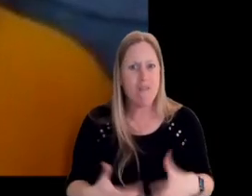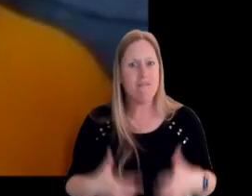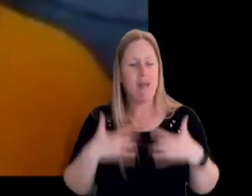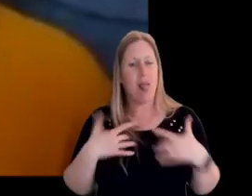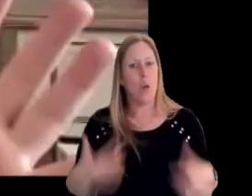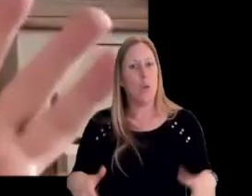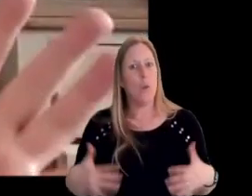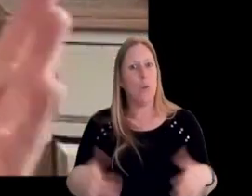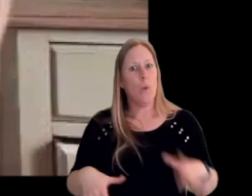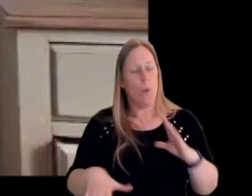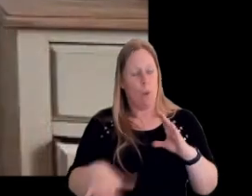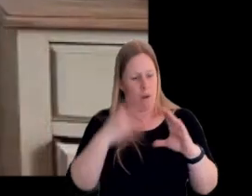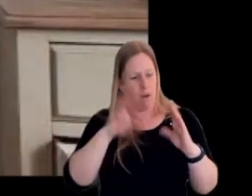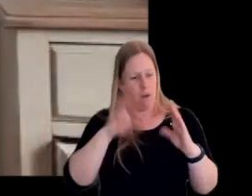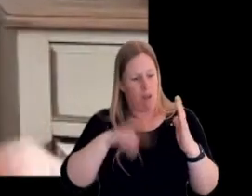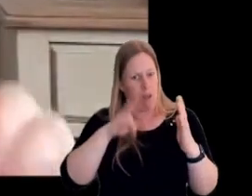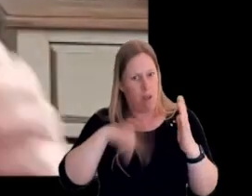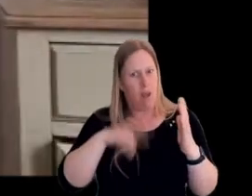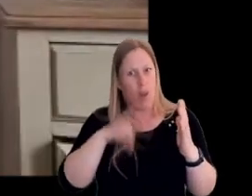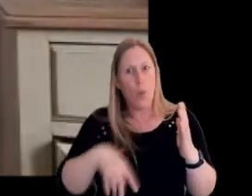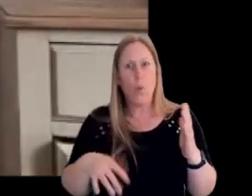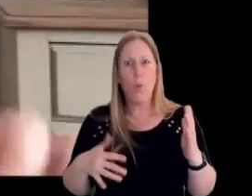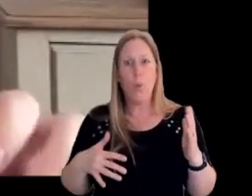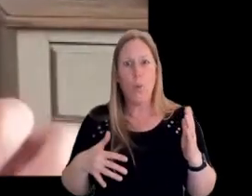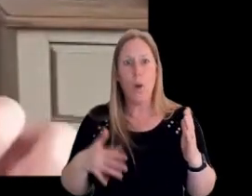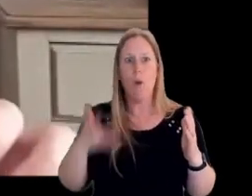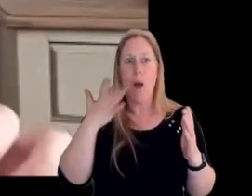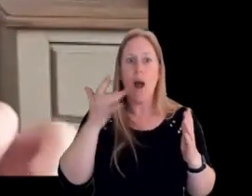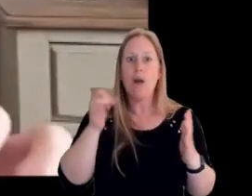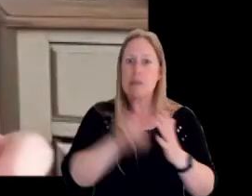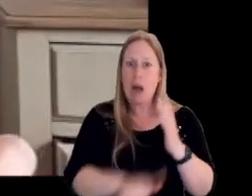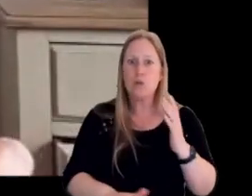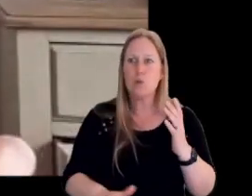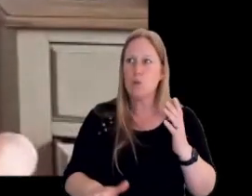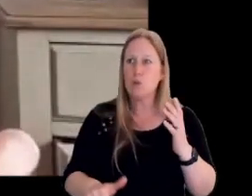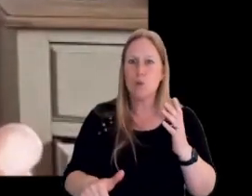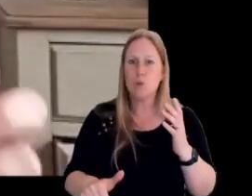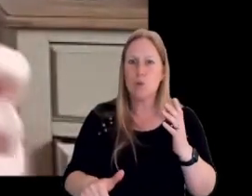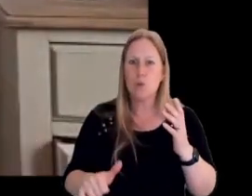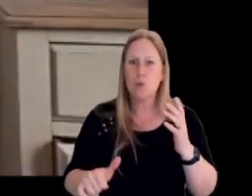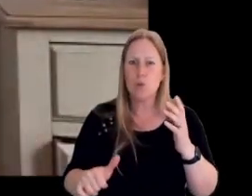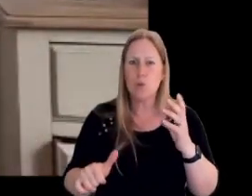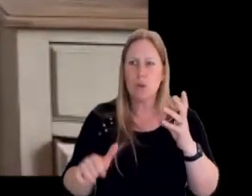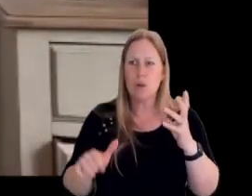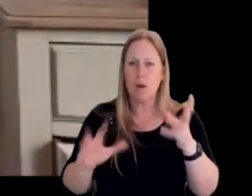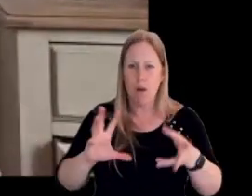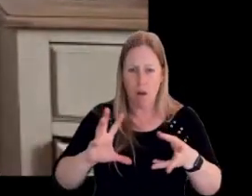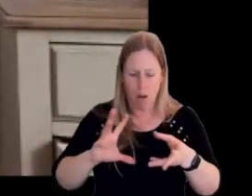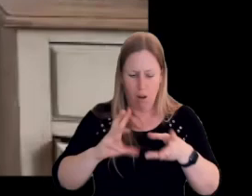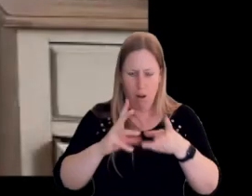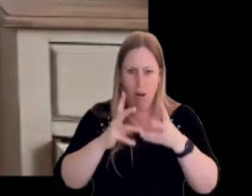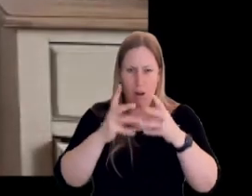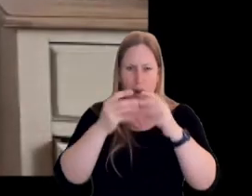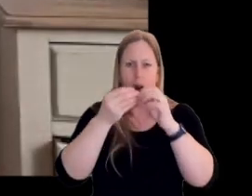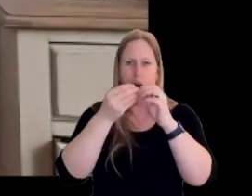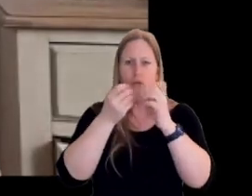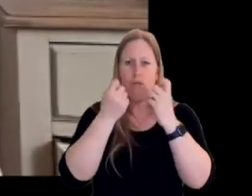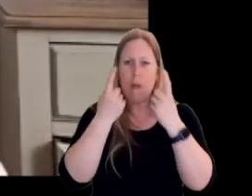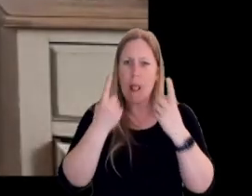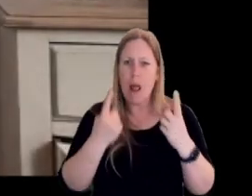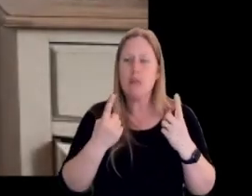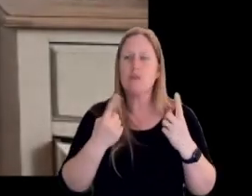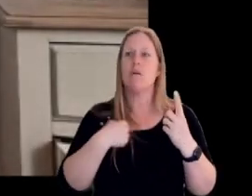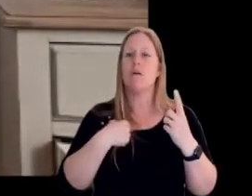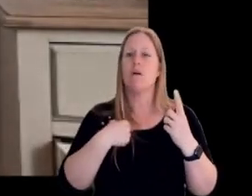Exactly. And when I started to put one and one together, and I came to my own conclusions